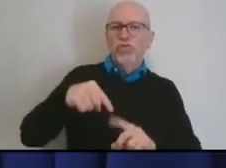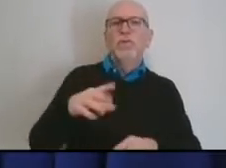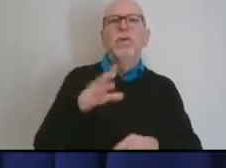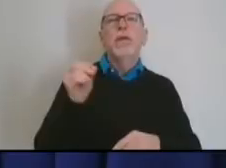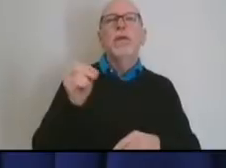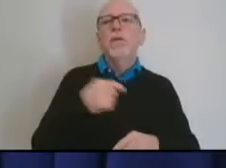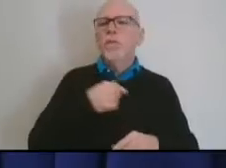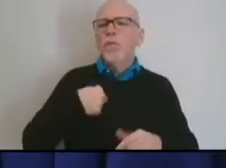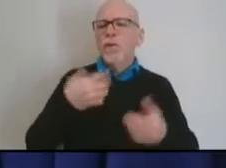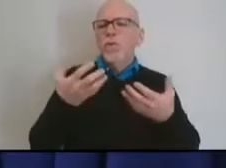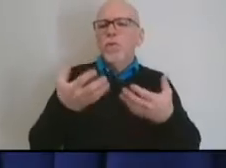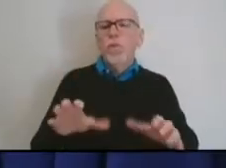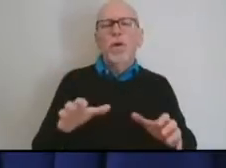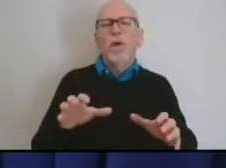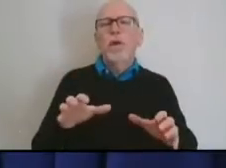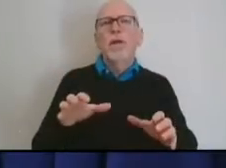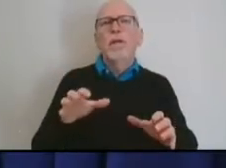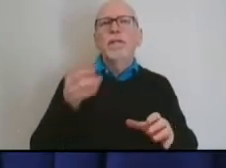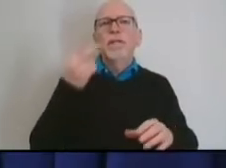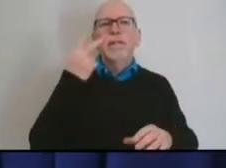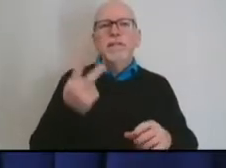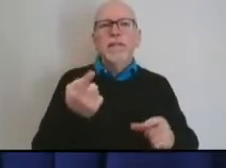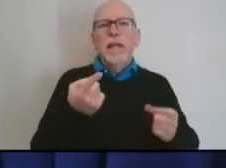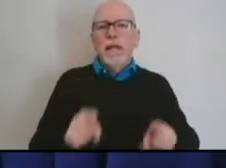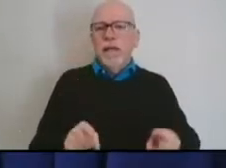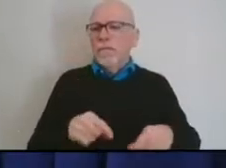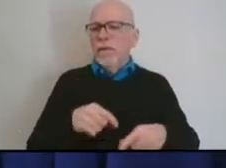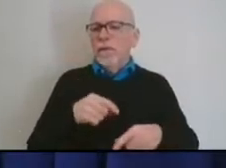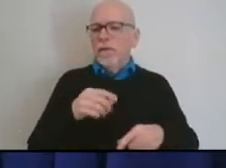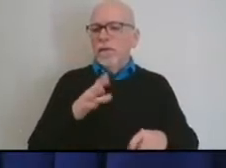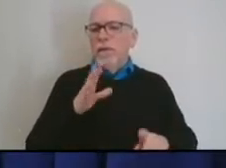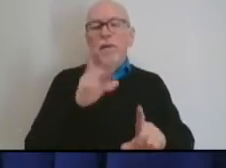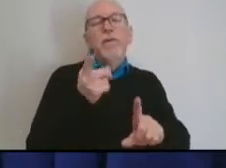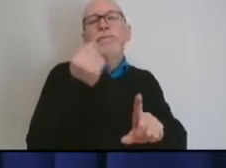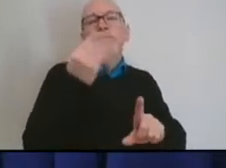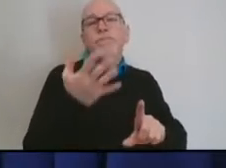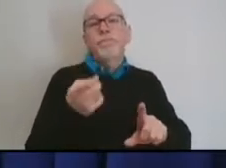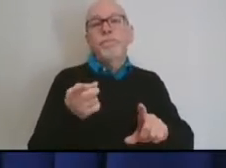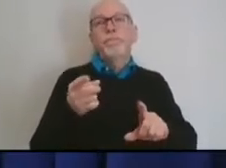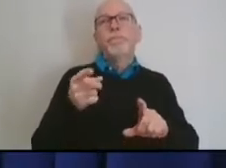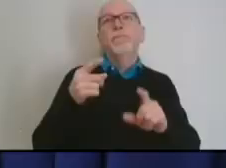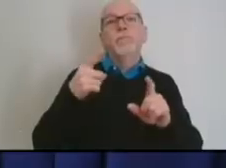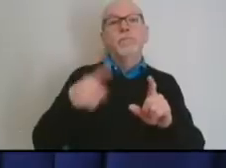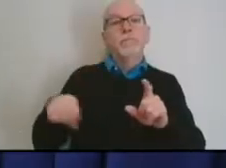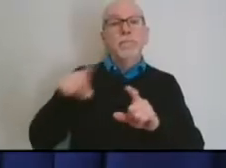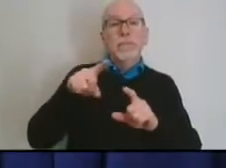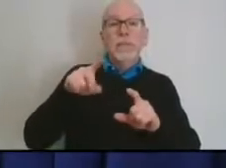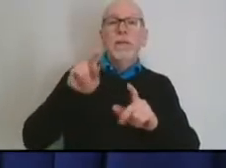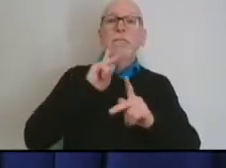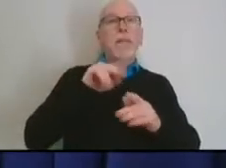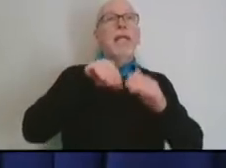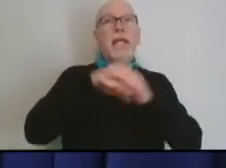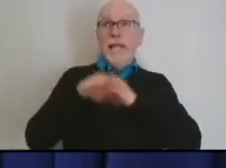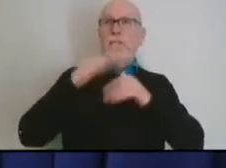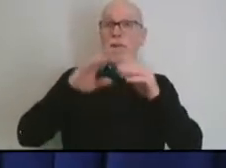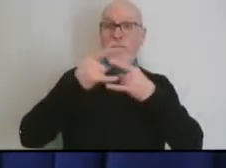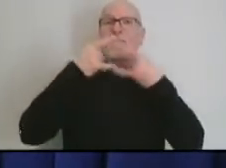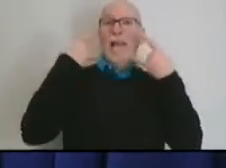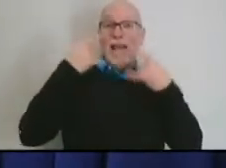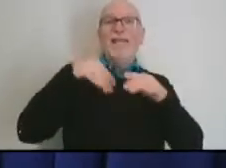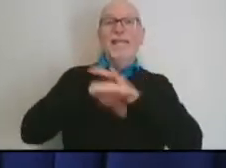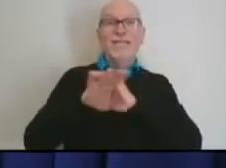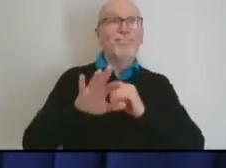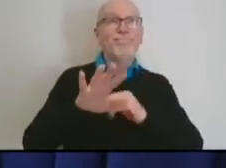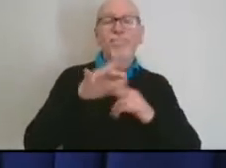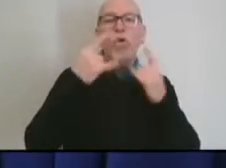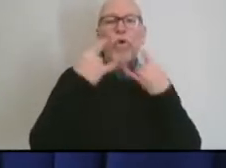want to see happen is, and by the way, they came into the building wearing the masks, then they took them off, then